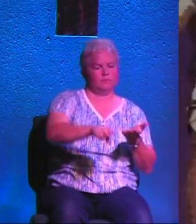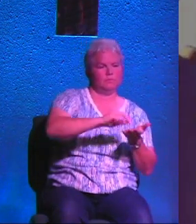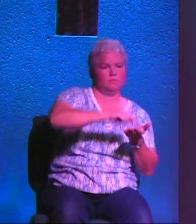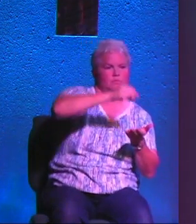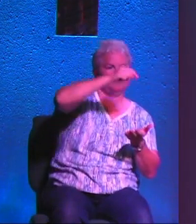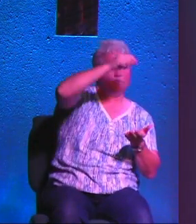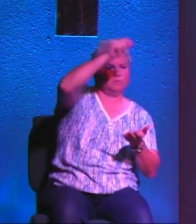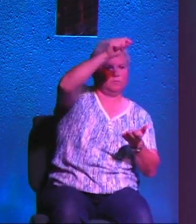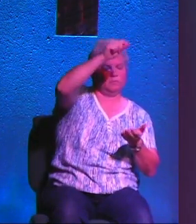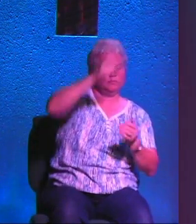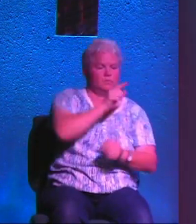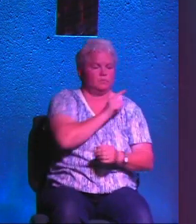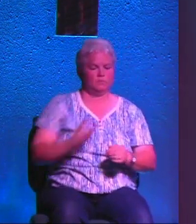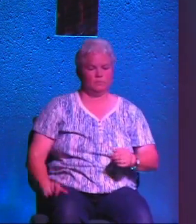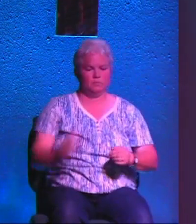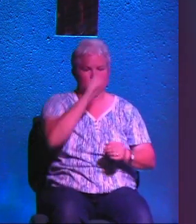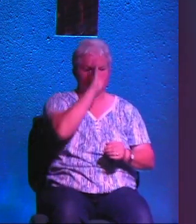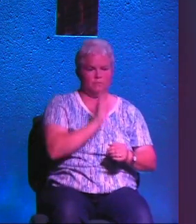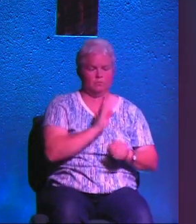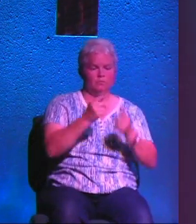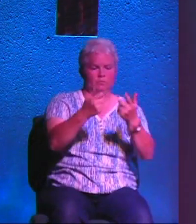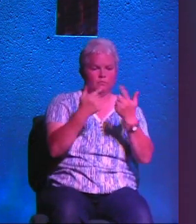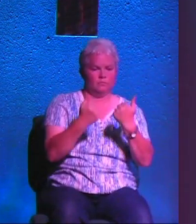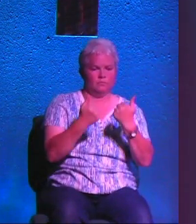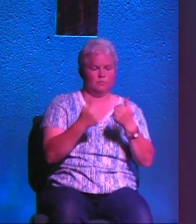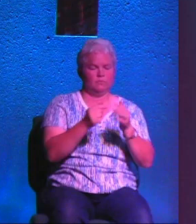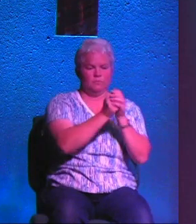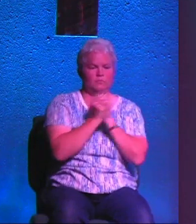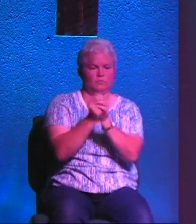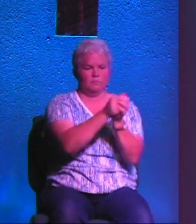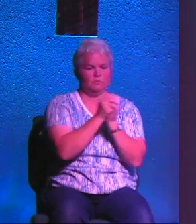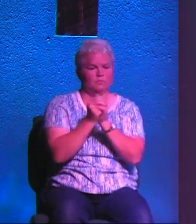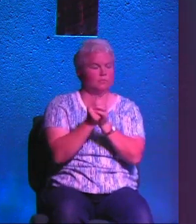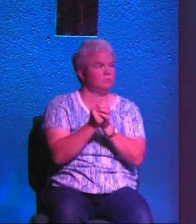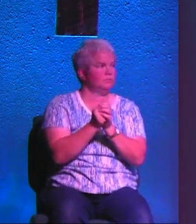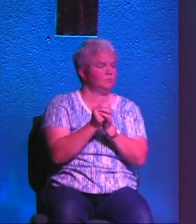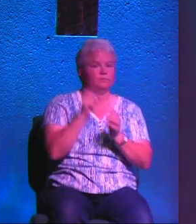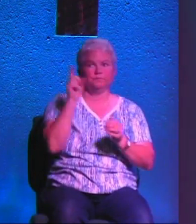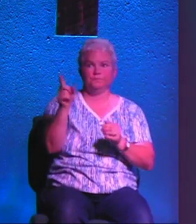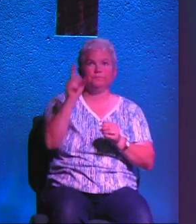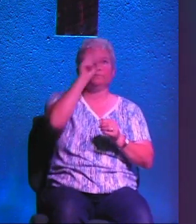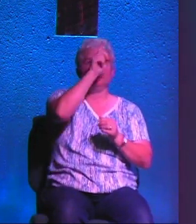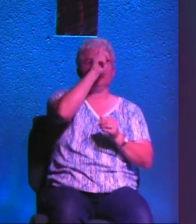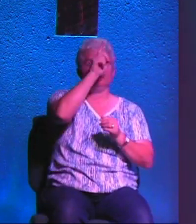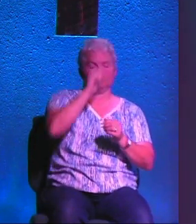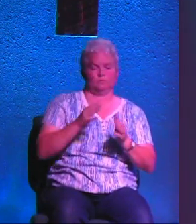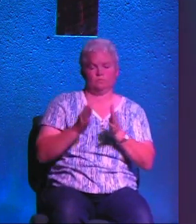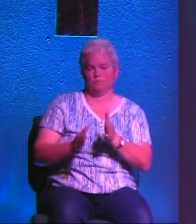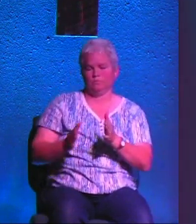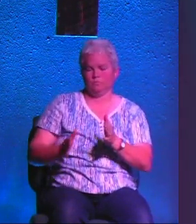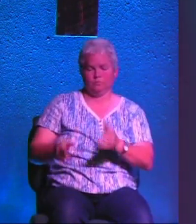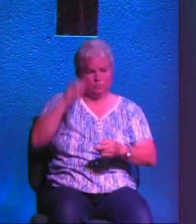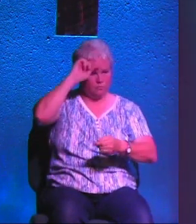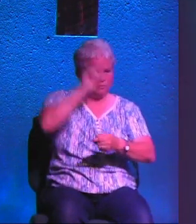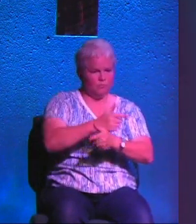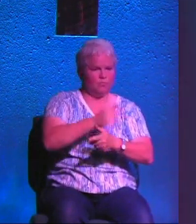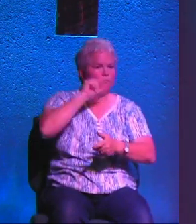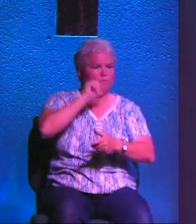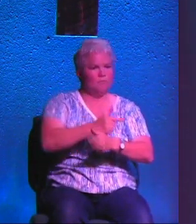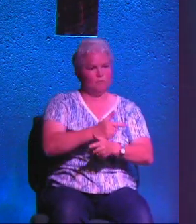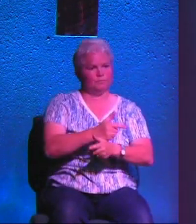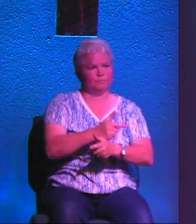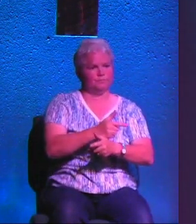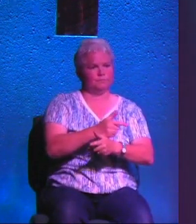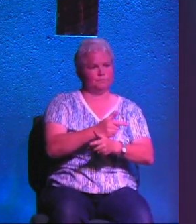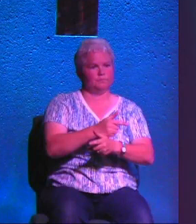Holy Spirit. And Lord God, thank you that we can come together. Your plan, it's your plan that we come together with our brothers and